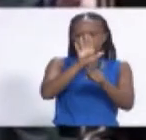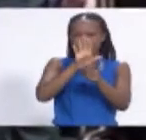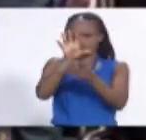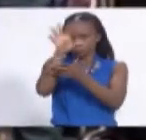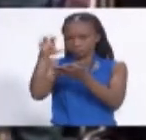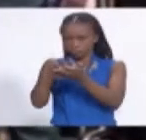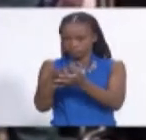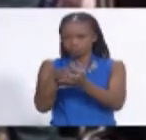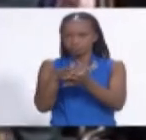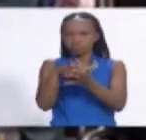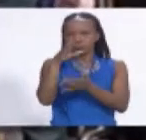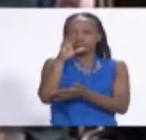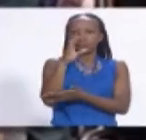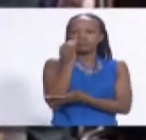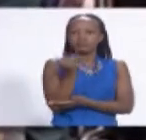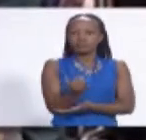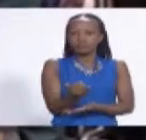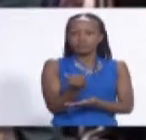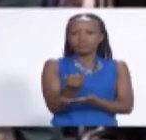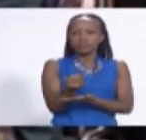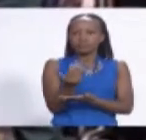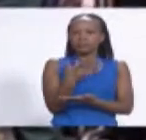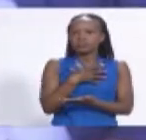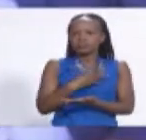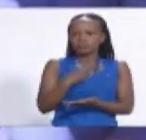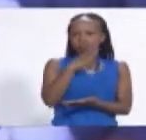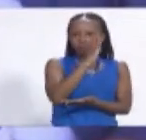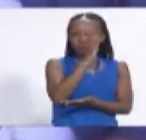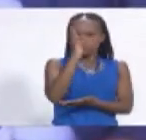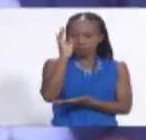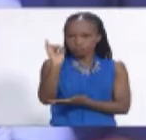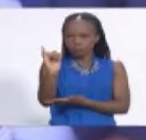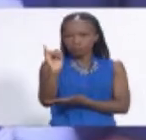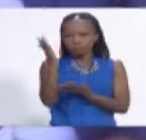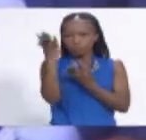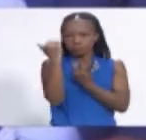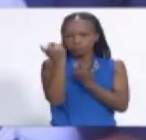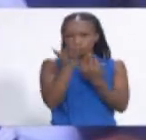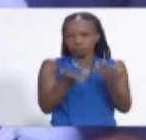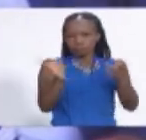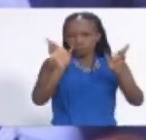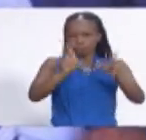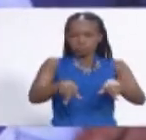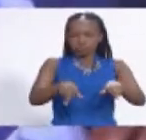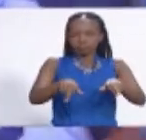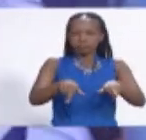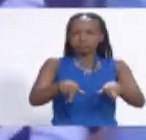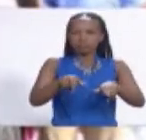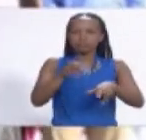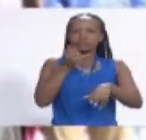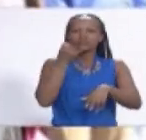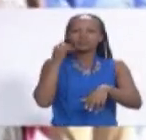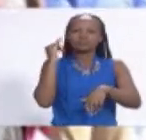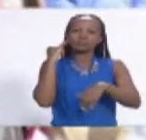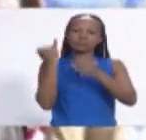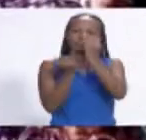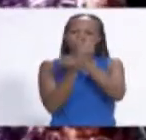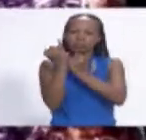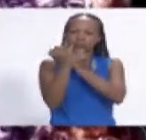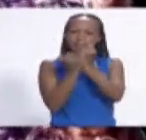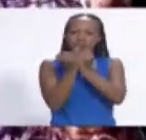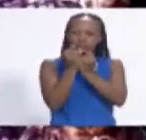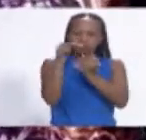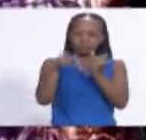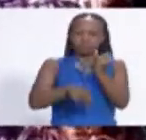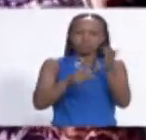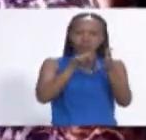will see public meetings like the Building Bridges rally that was scheduled to take place in Nakuru this Saturday cancelled.